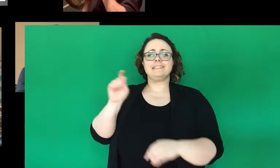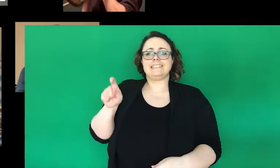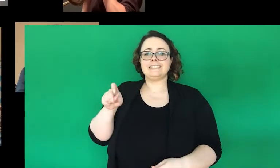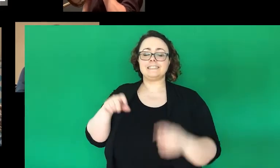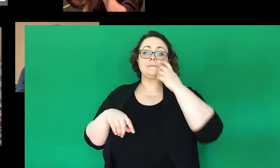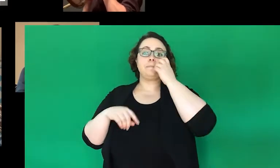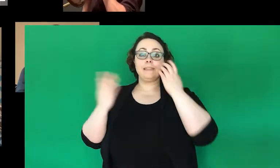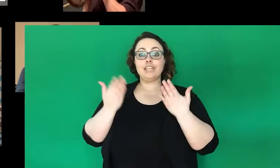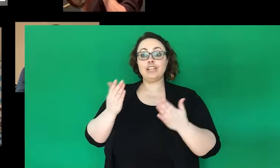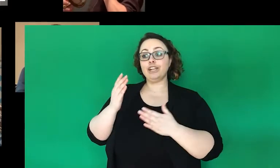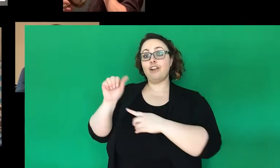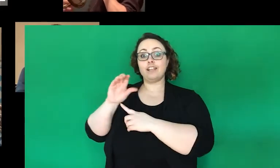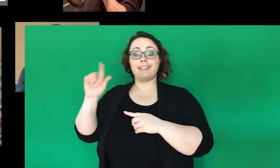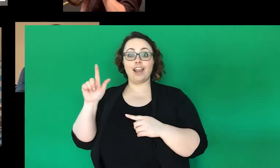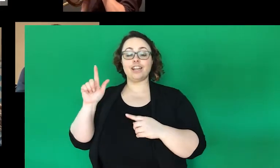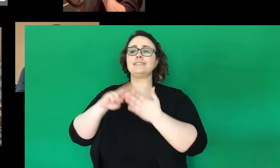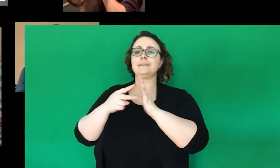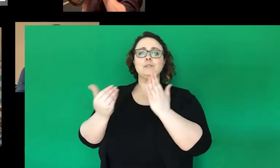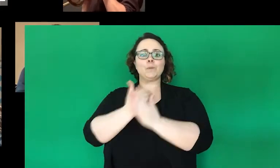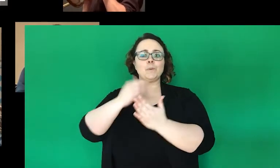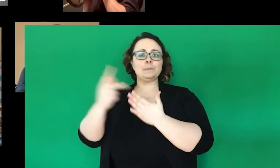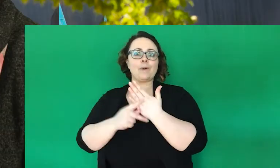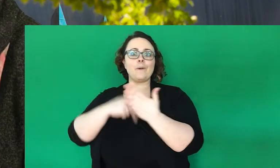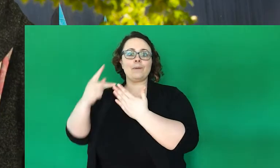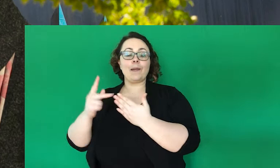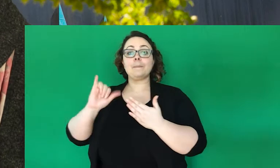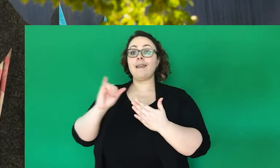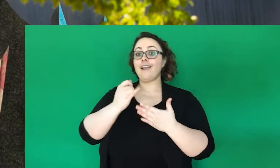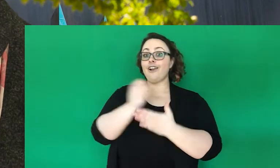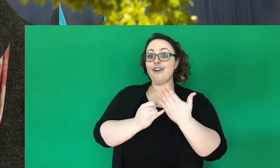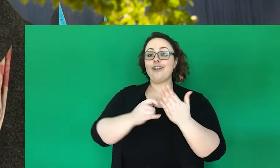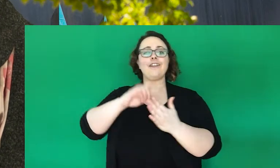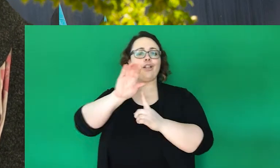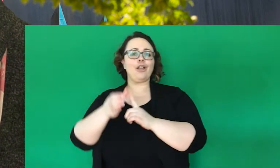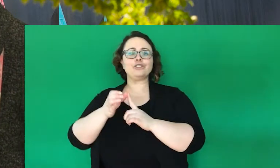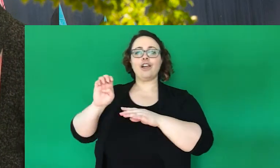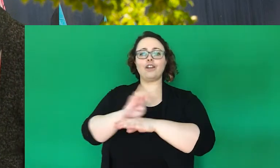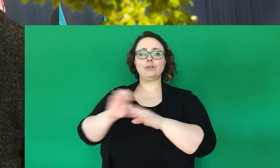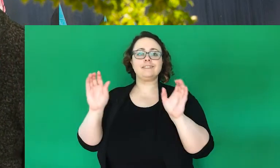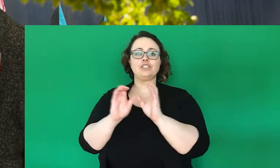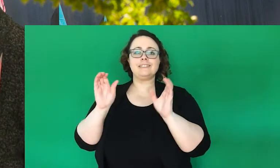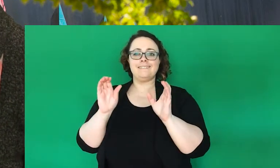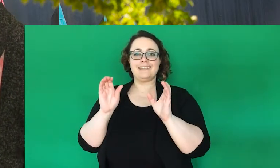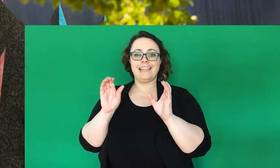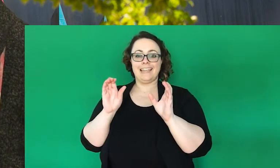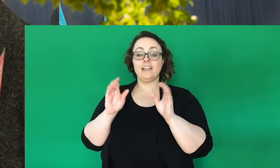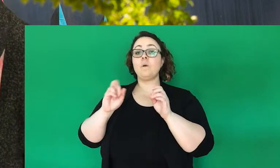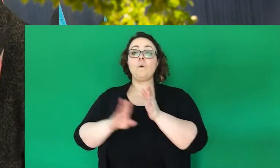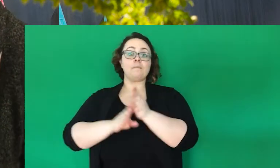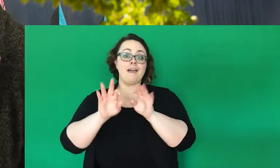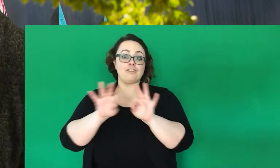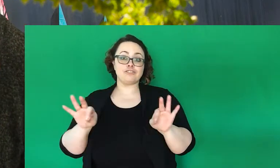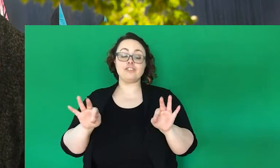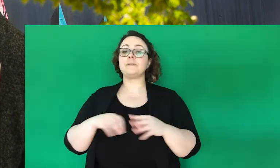entire community. For us in Arts and Letters, it means new programming, like an Arts and Culture